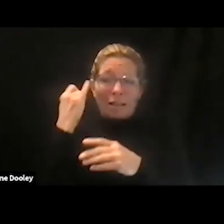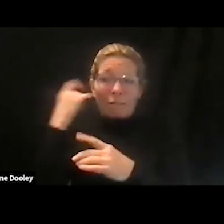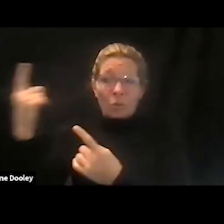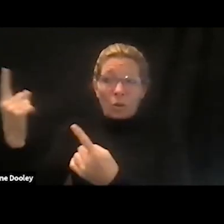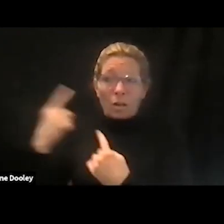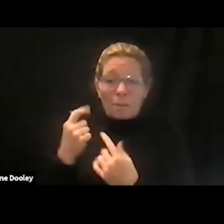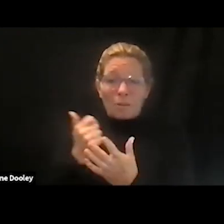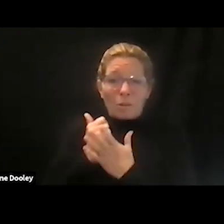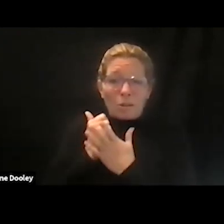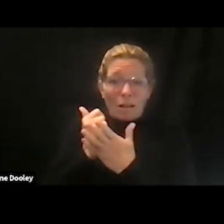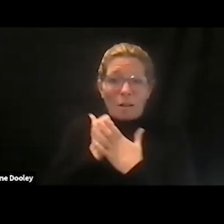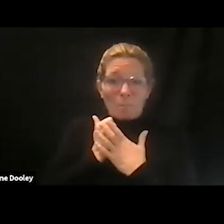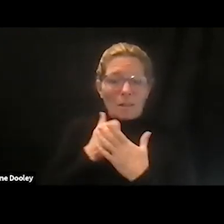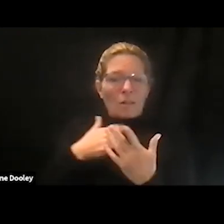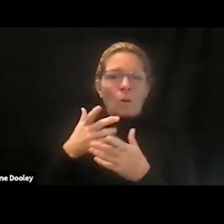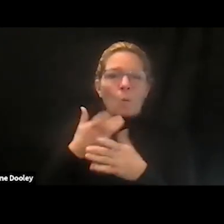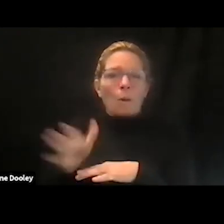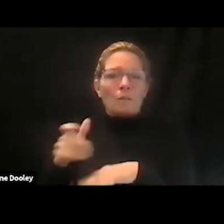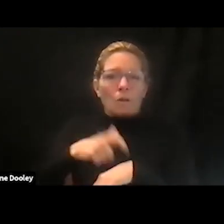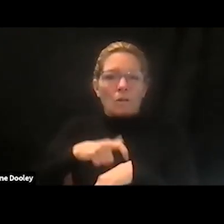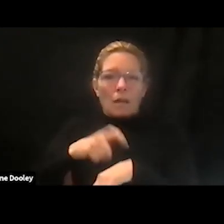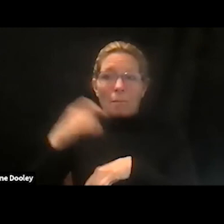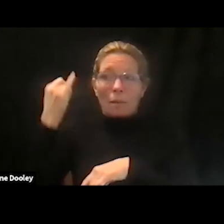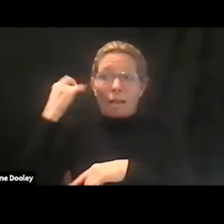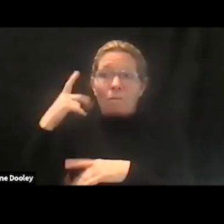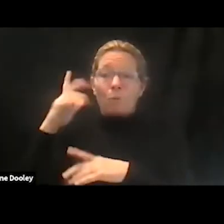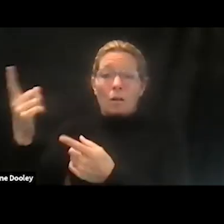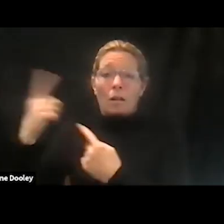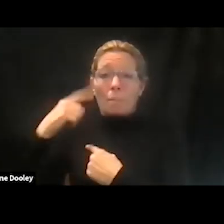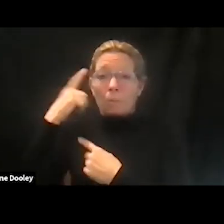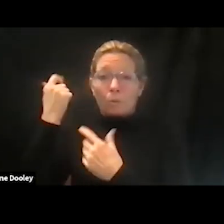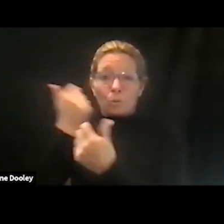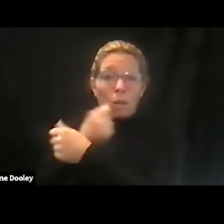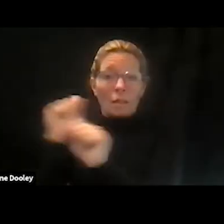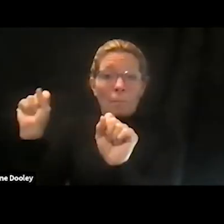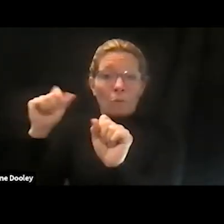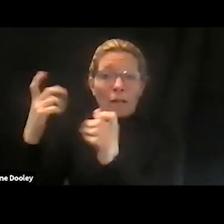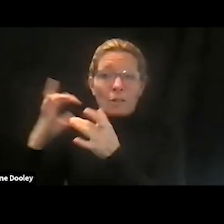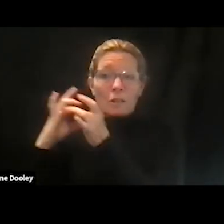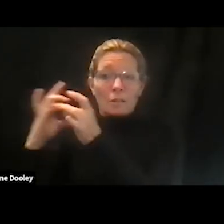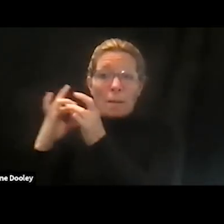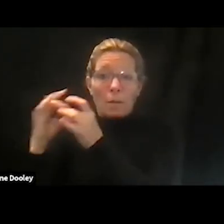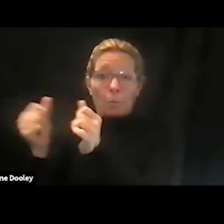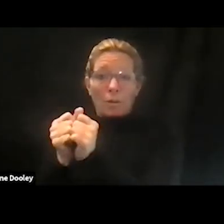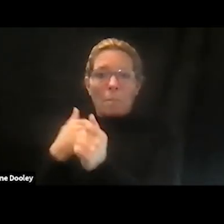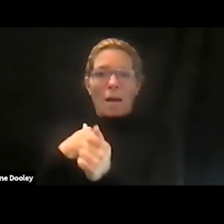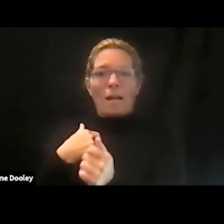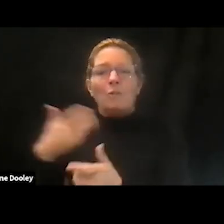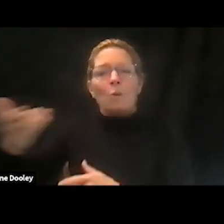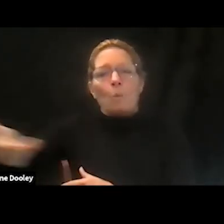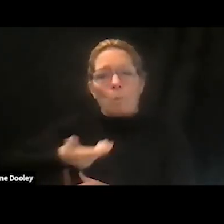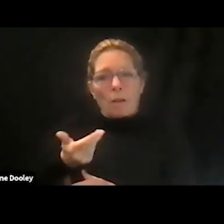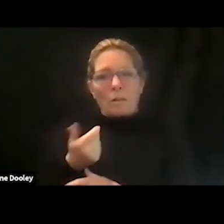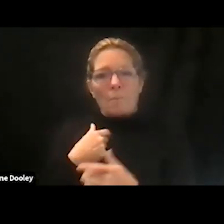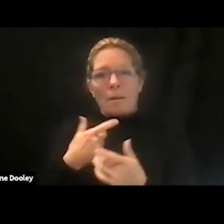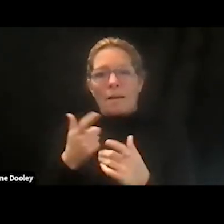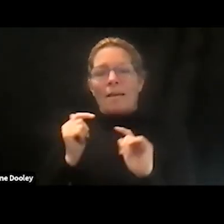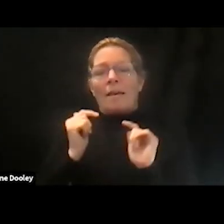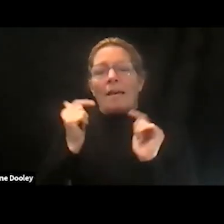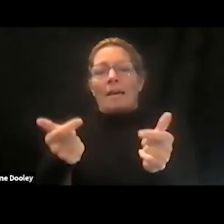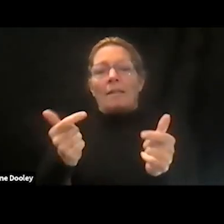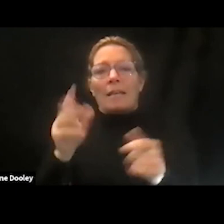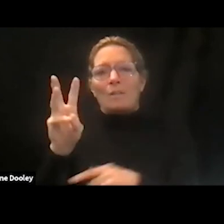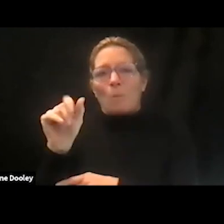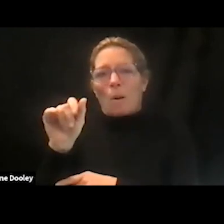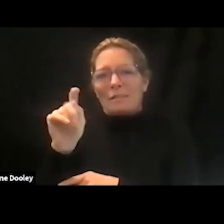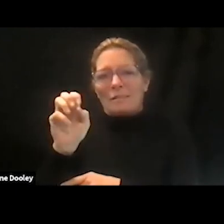because your liberation is bound up with mine, then let us work together. Lila Watson, thank you so much, Aletta, for leaving us with that. And I'll pass it over to Devin.